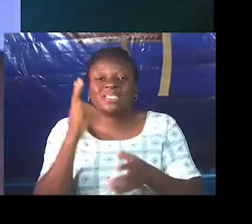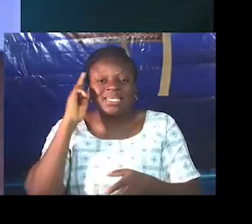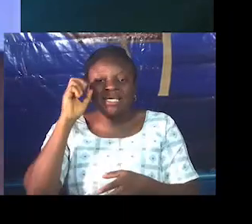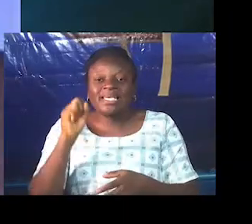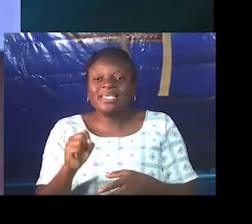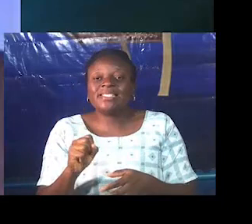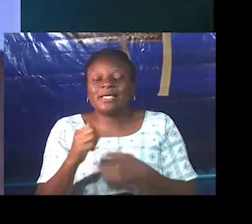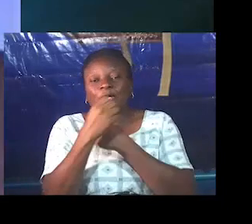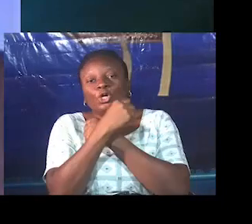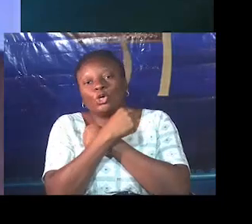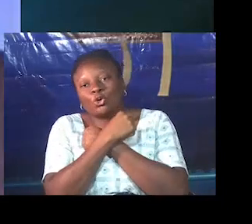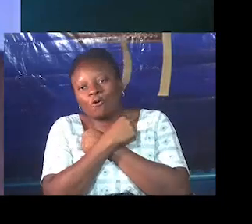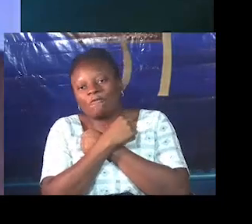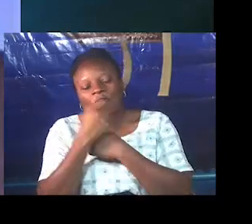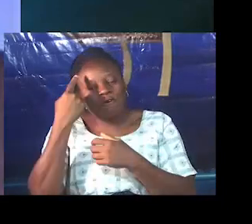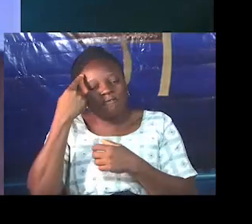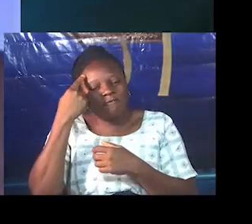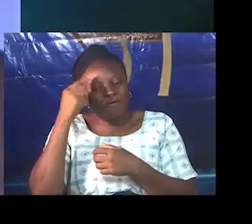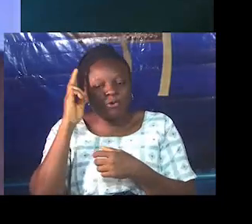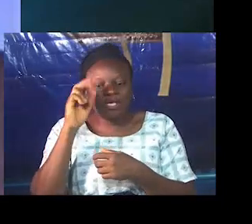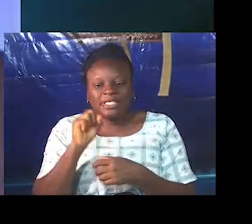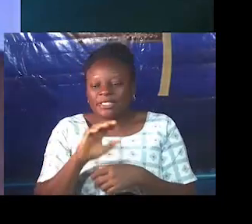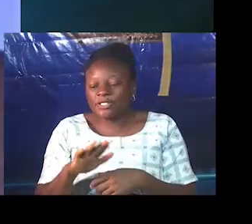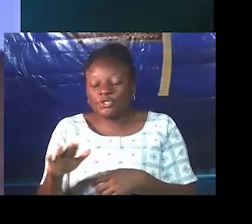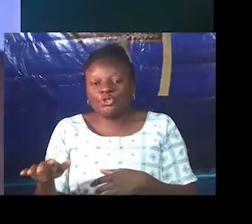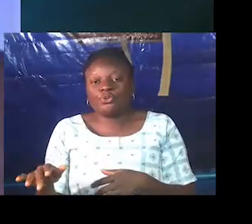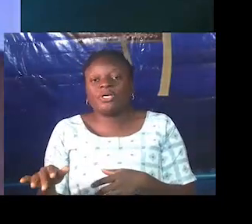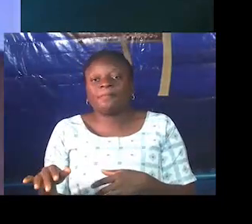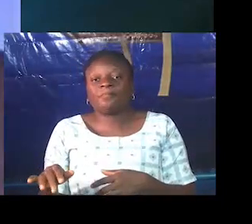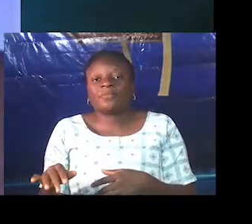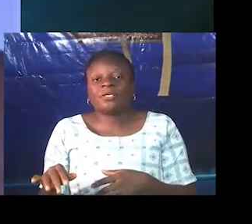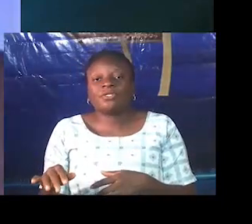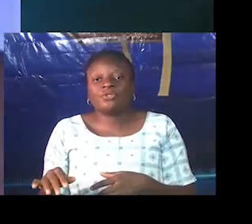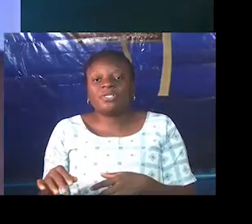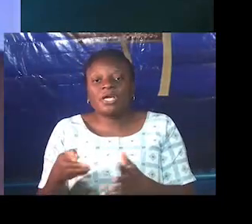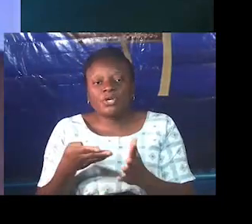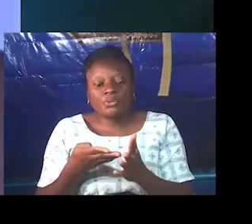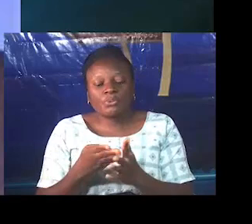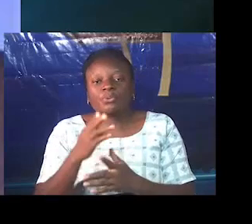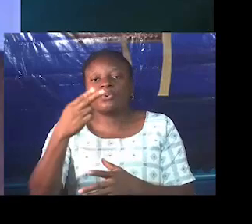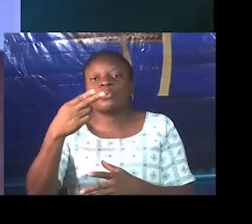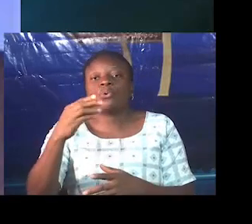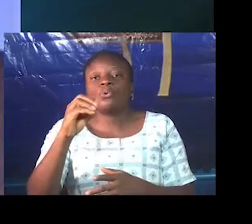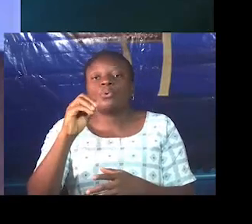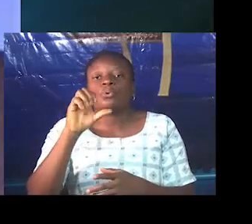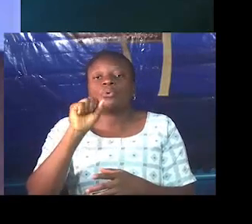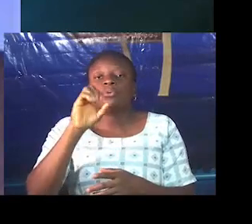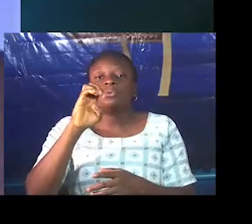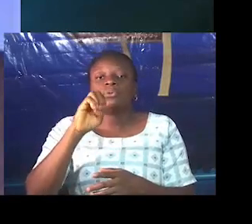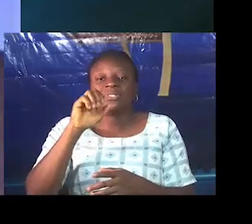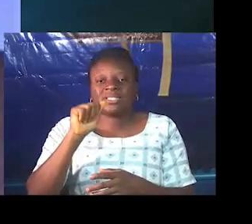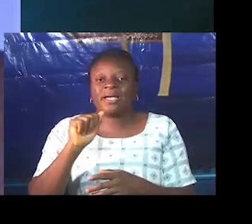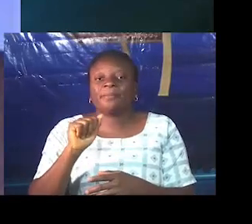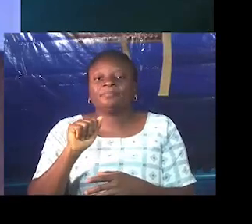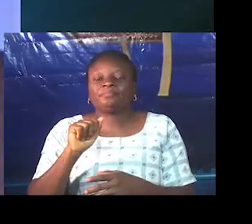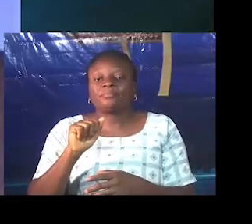Hosea. I don't think you are marrying so that God can use you as an experiment. I don't think so. Neither do I think that you